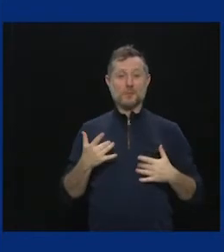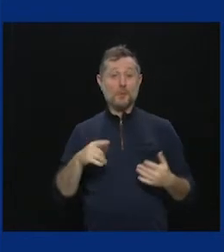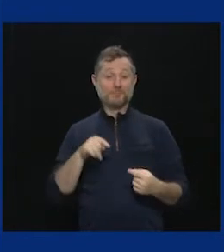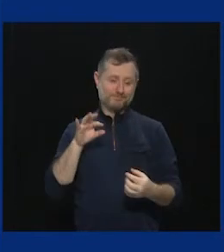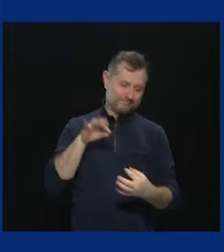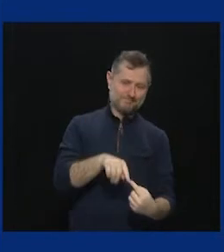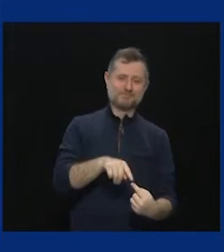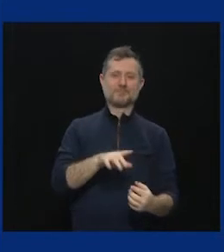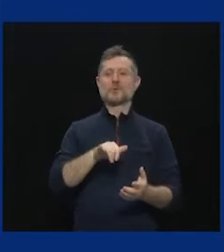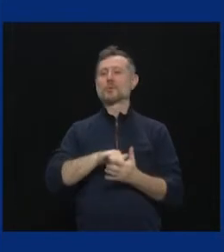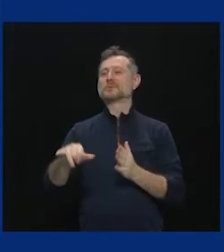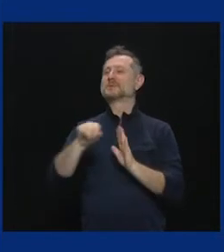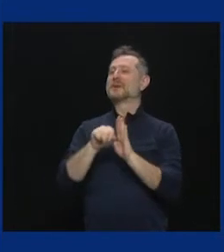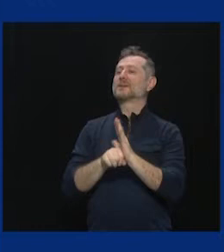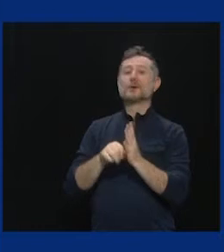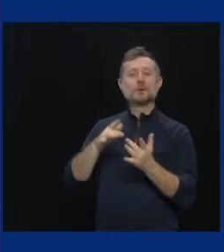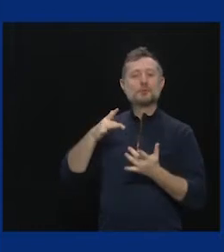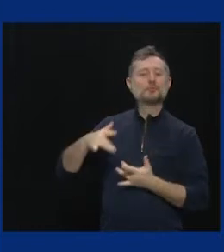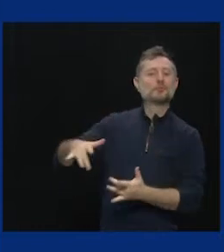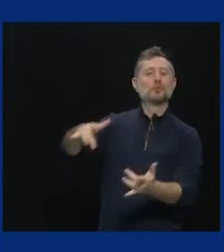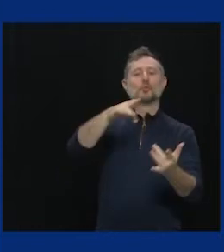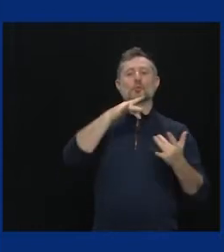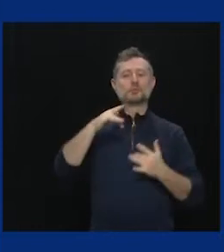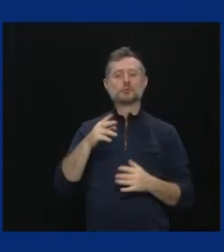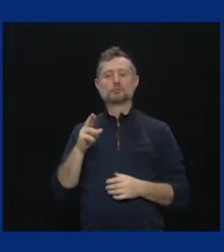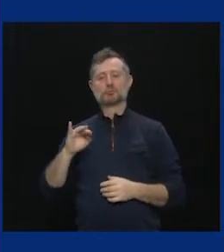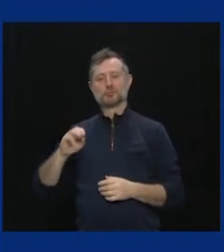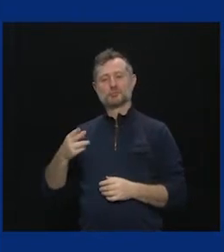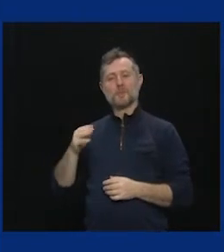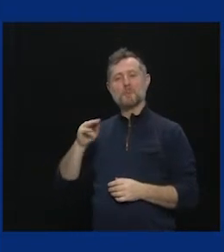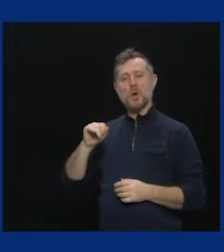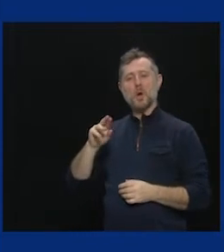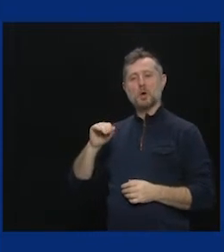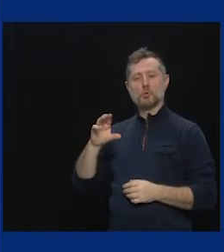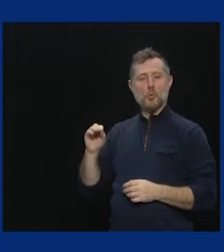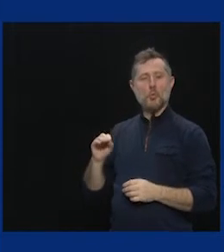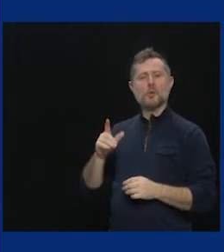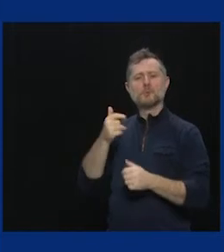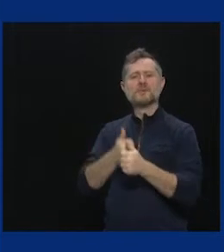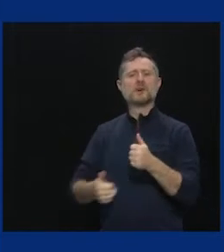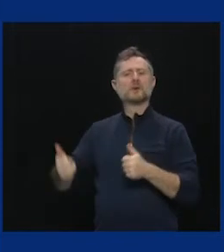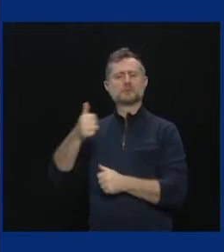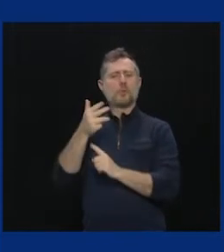we have Rich Morocco here, the head of the Hotel and Gaming Council here. Rich Morocco, thank you.